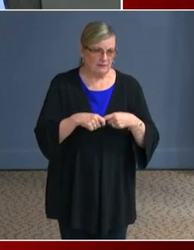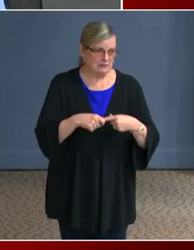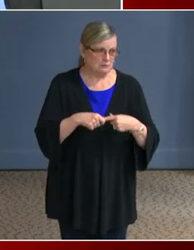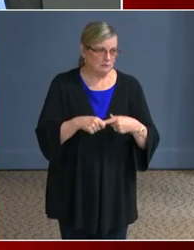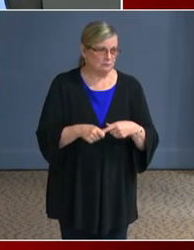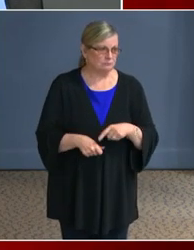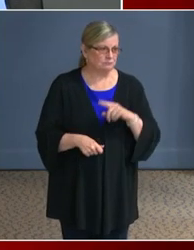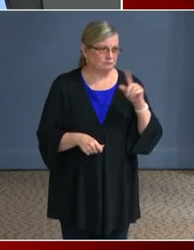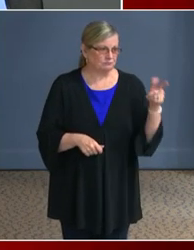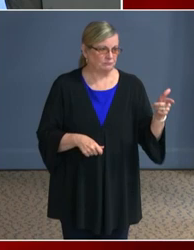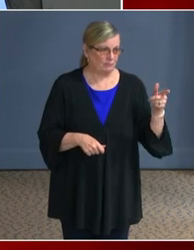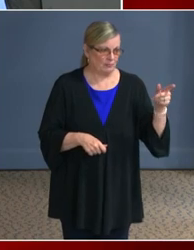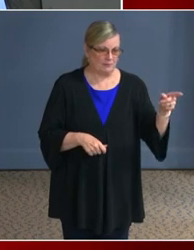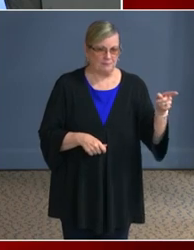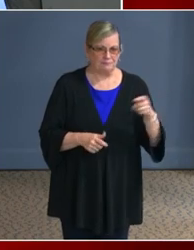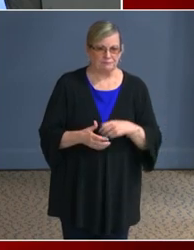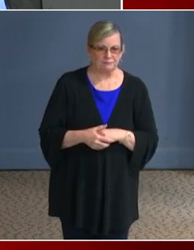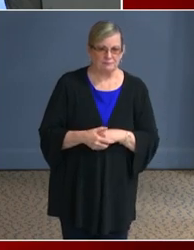Yes. Mayor,